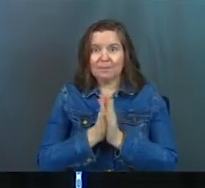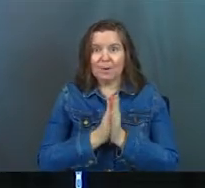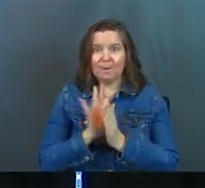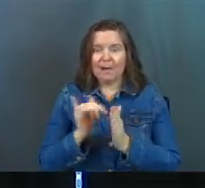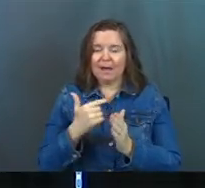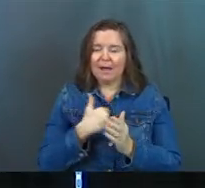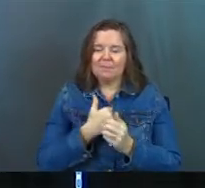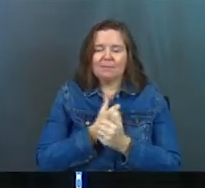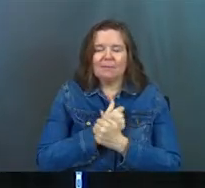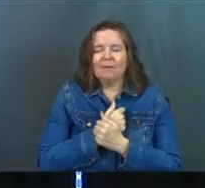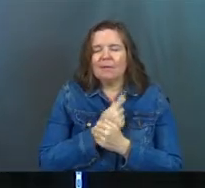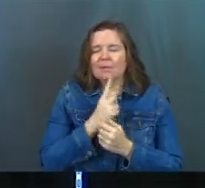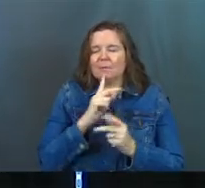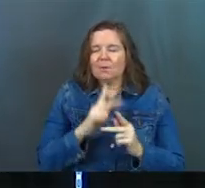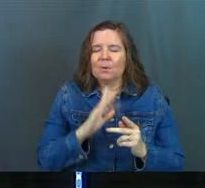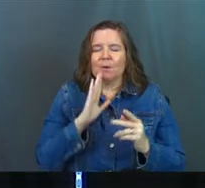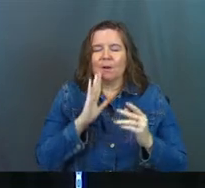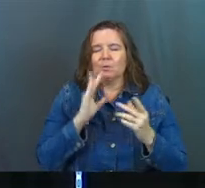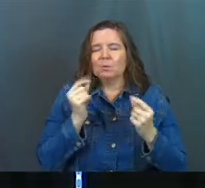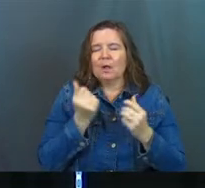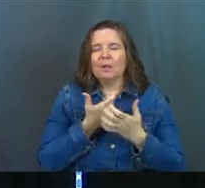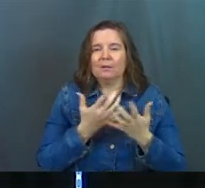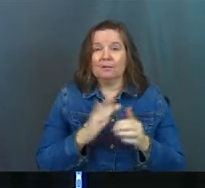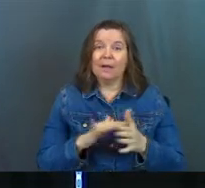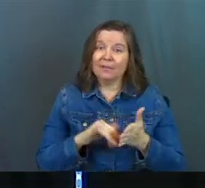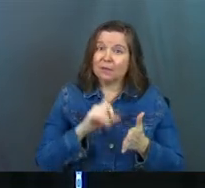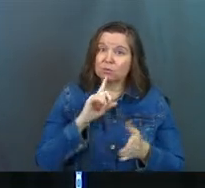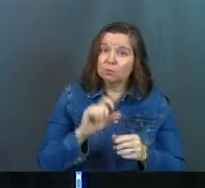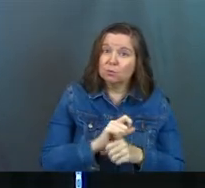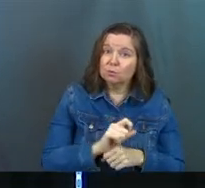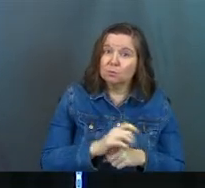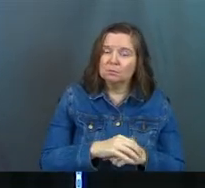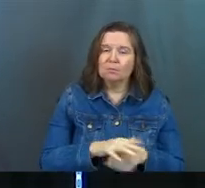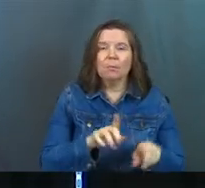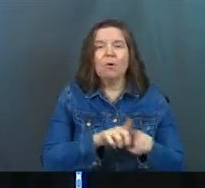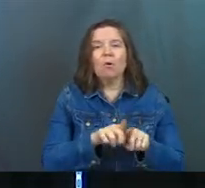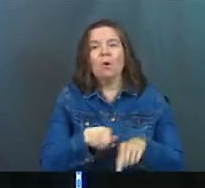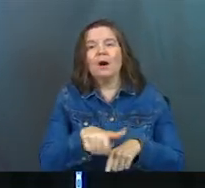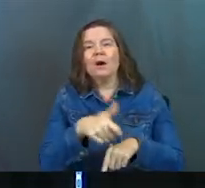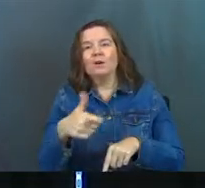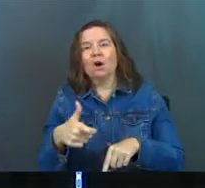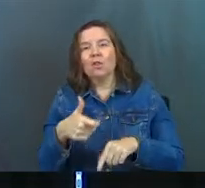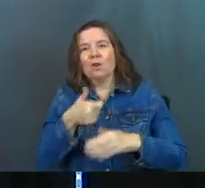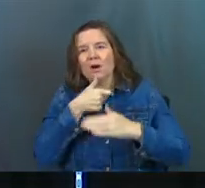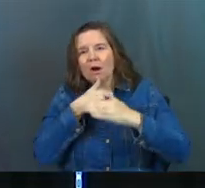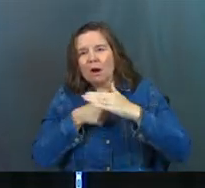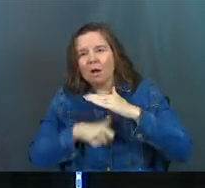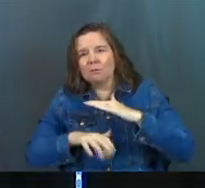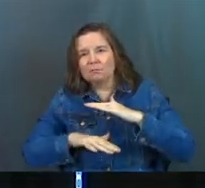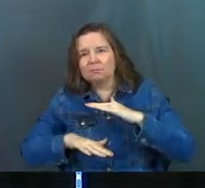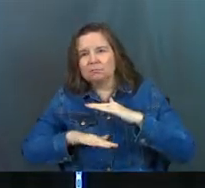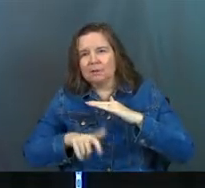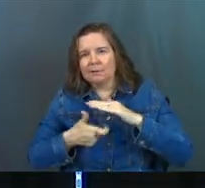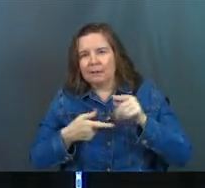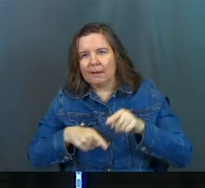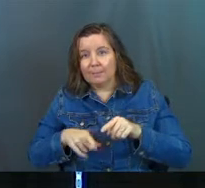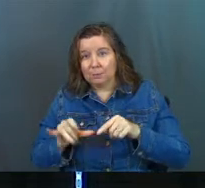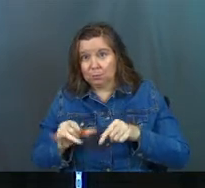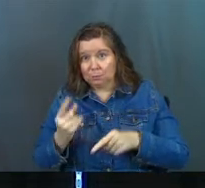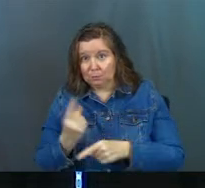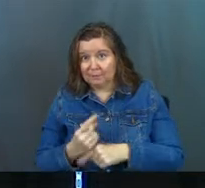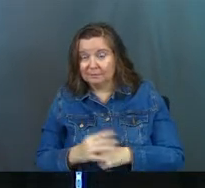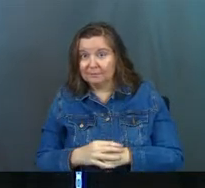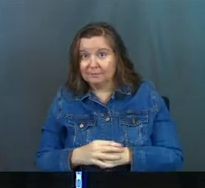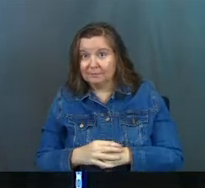just by, I'm just crazy about this person, and that's true, there's also another subtle underlying thing that's also going on, isn't